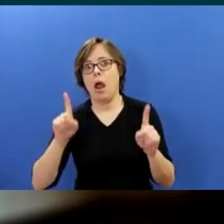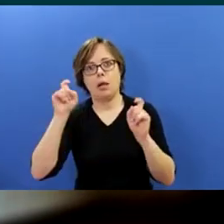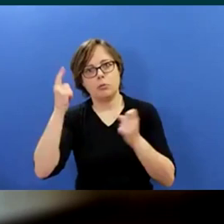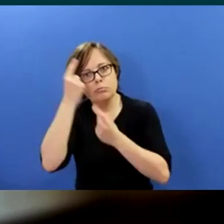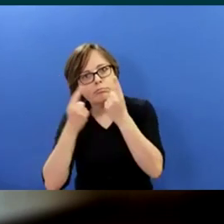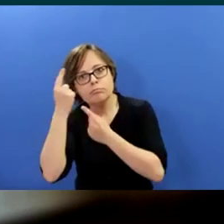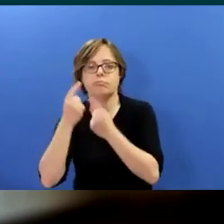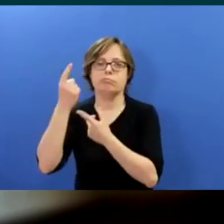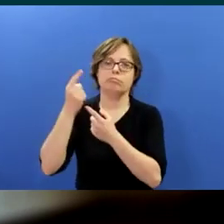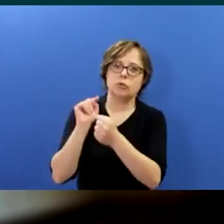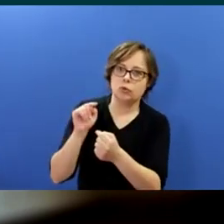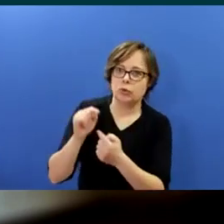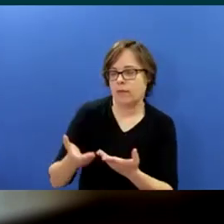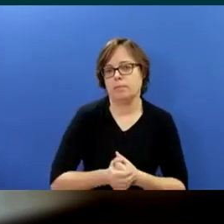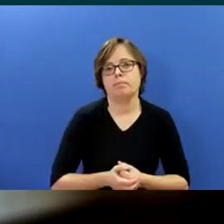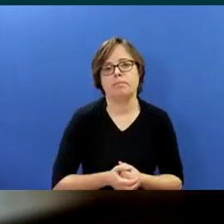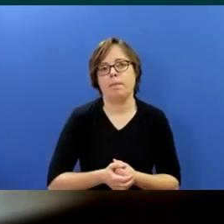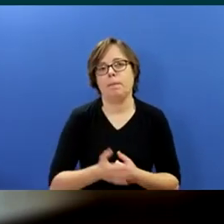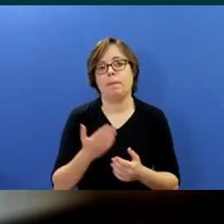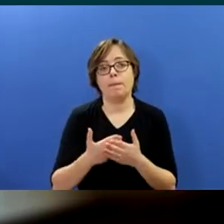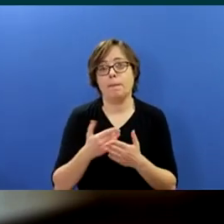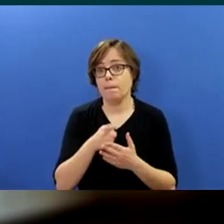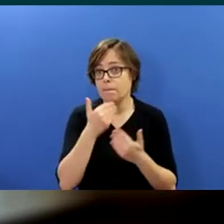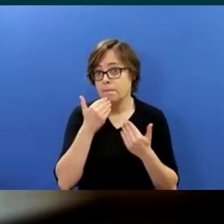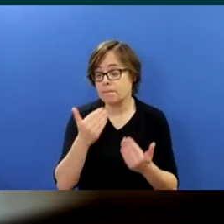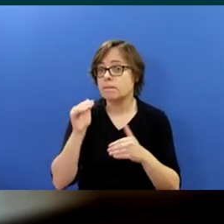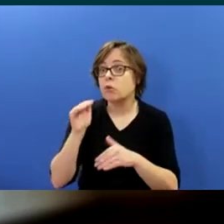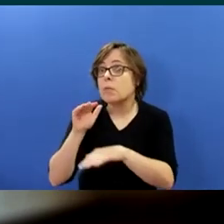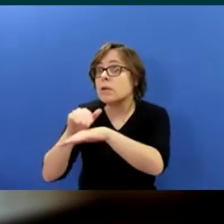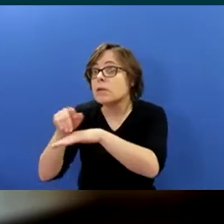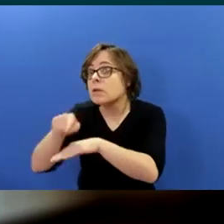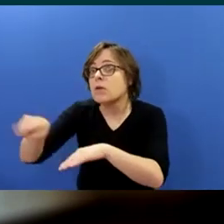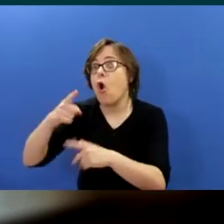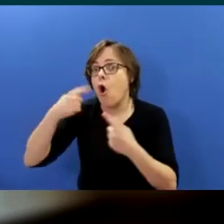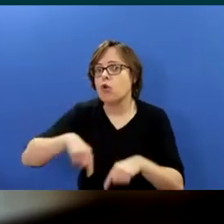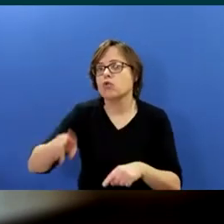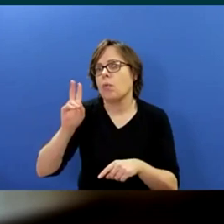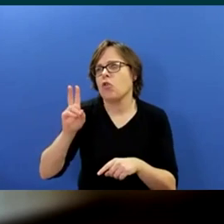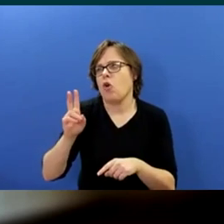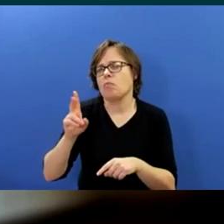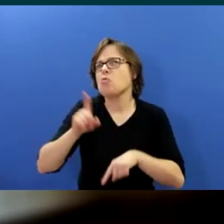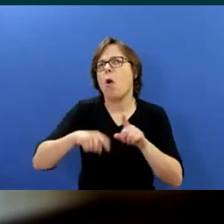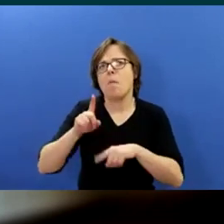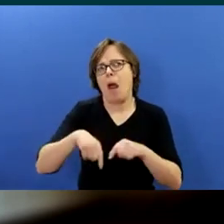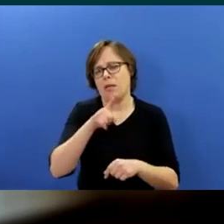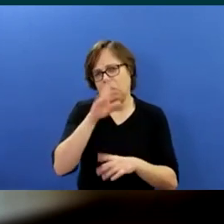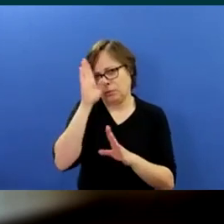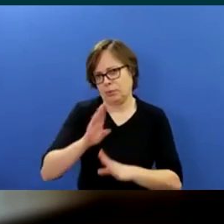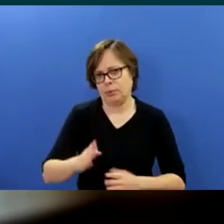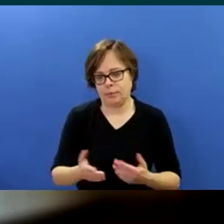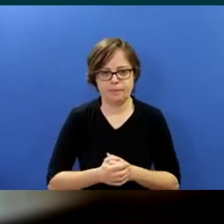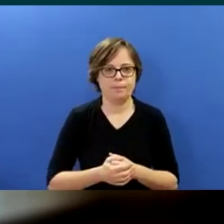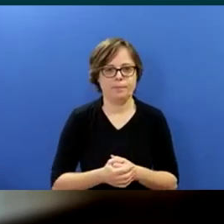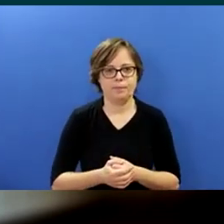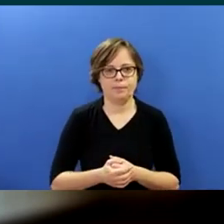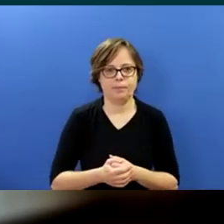something interesting or just something that they didn't know about. And this is already a first step to engage. For them to engage is